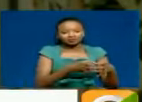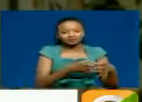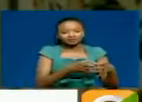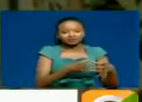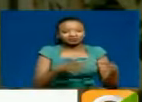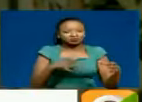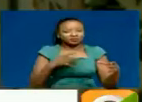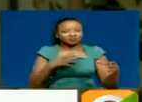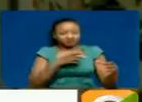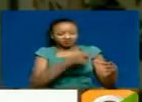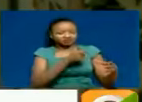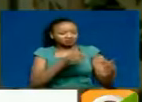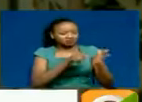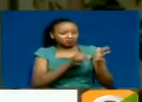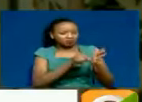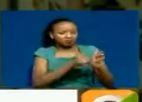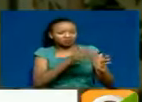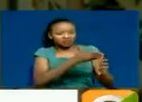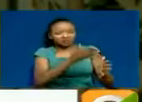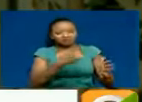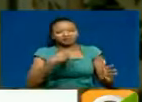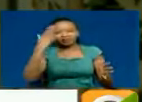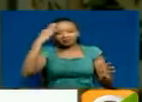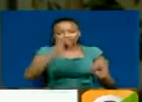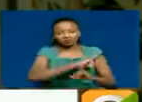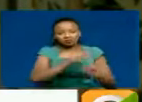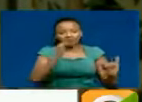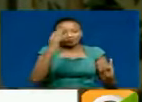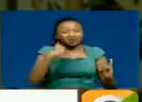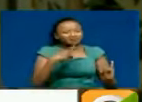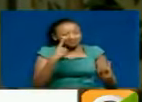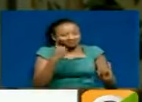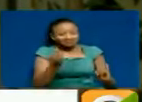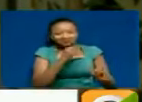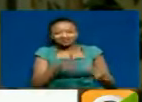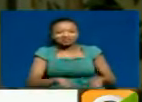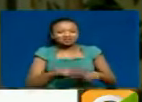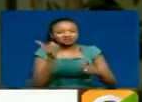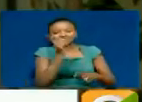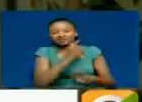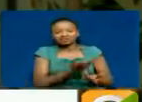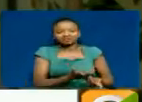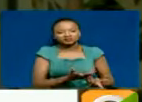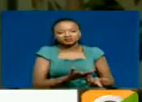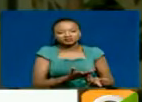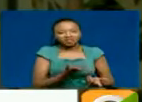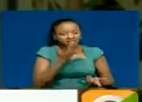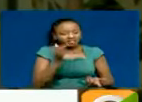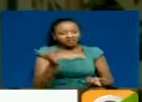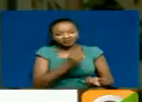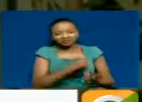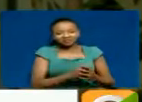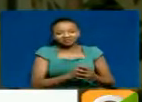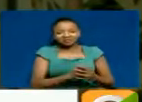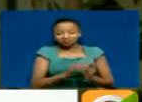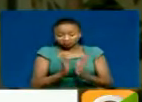feel like I'm more acquainted with the issues that go on over there because I've lived it, I've seen it. And school books, I